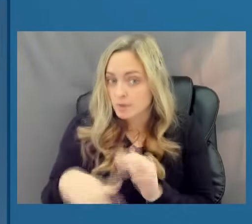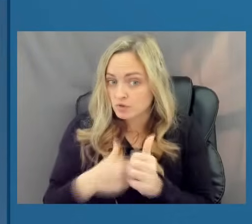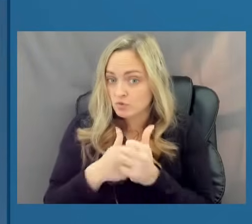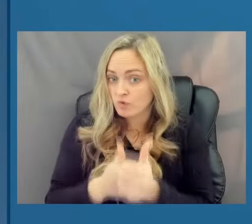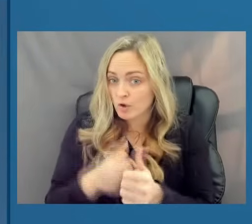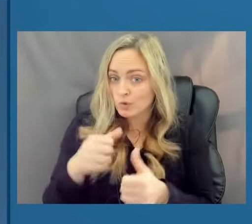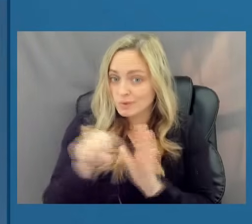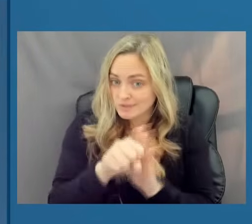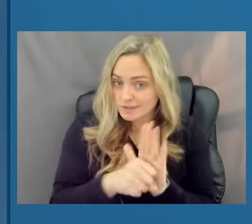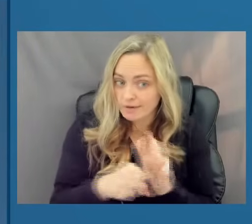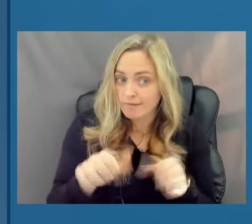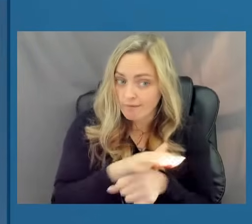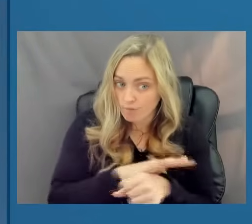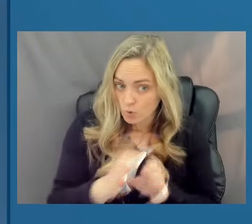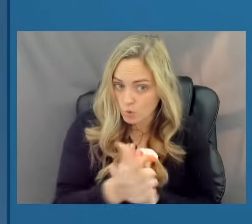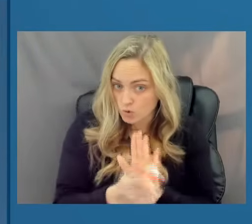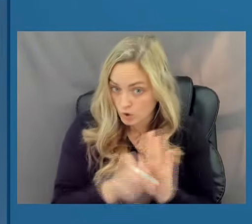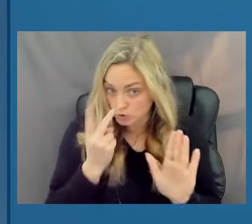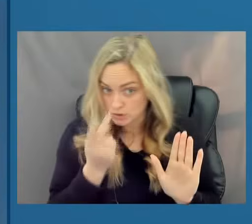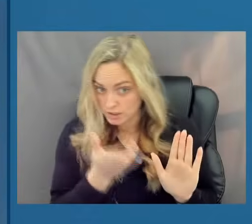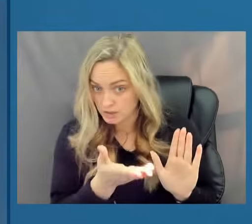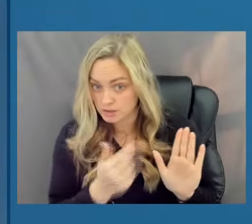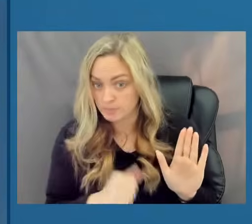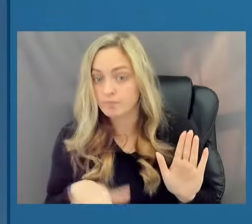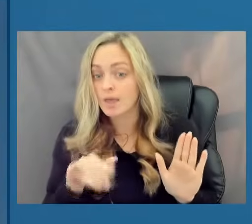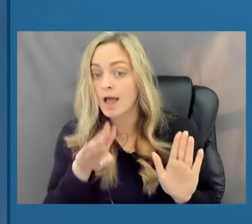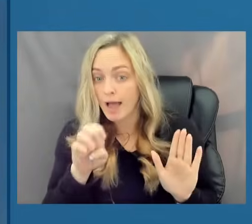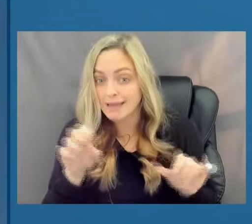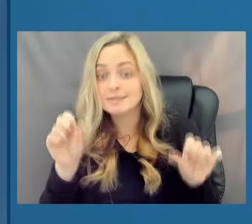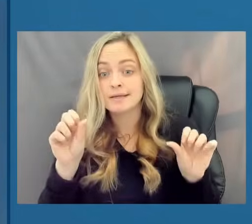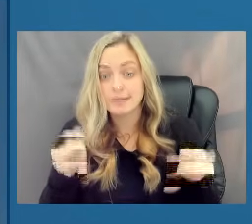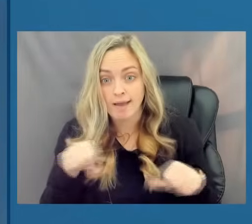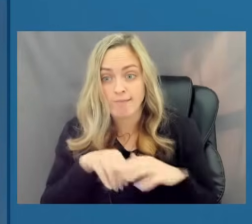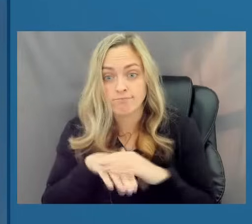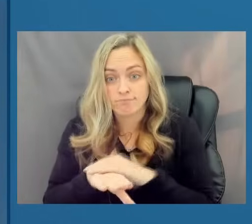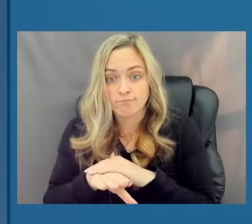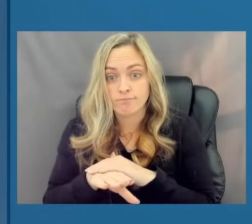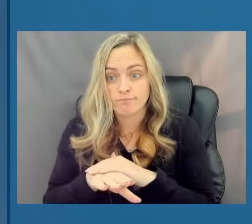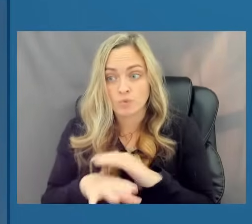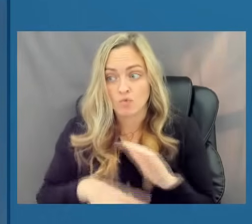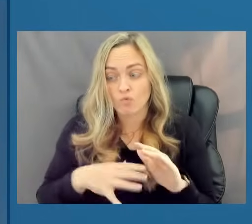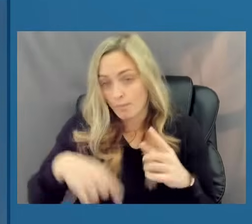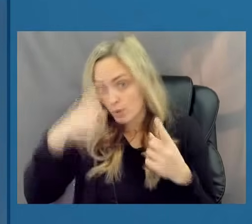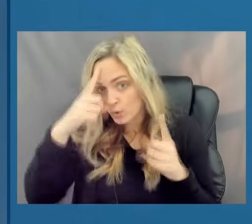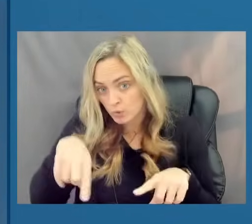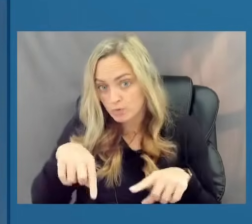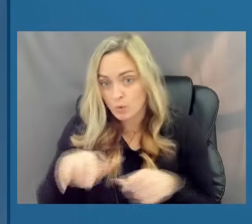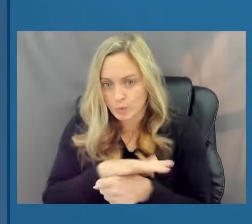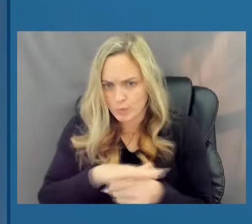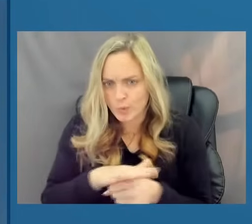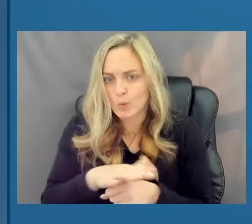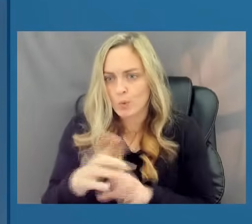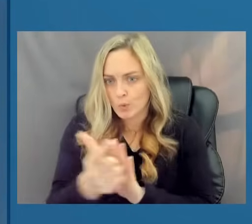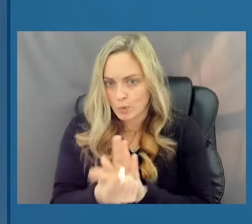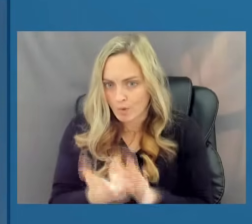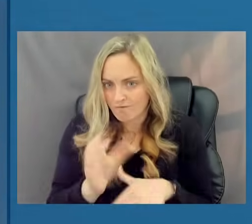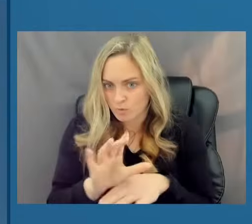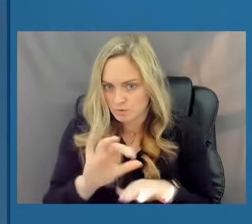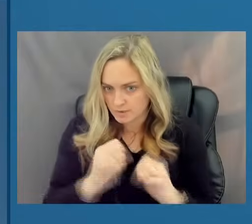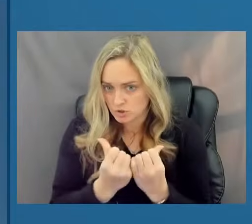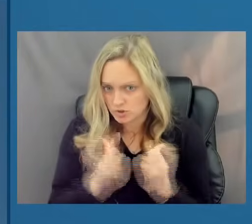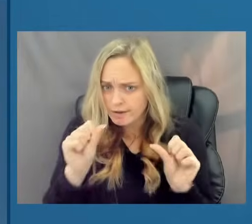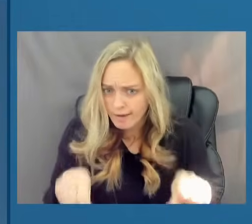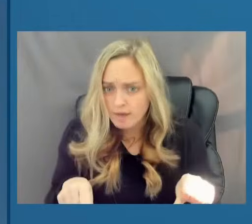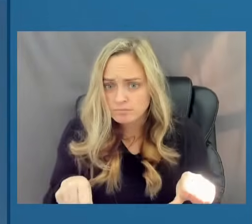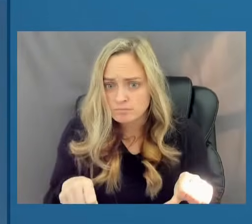laws, check this out, ICE can enter into formal agreements with local law enforcement agencies to use